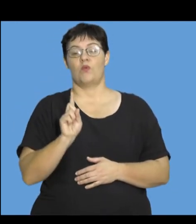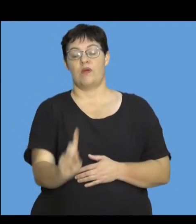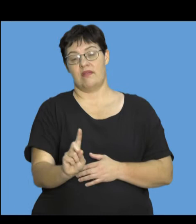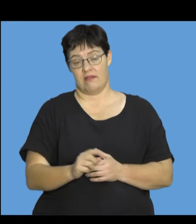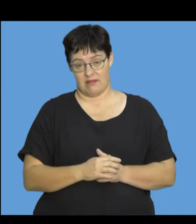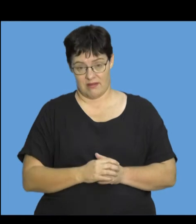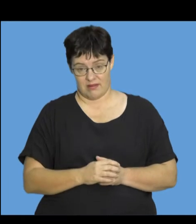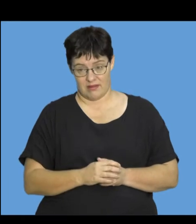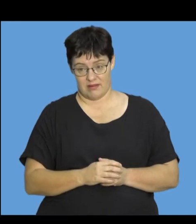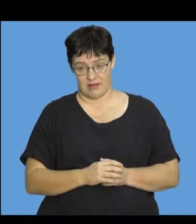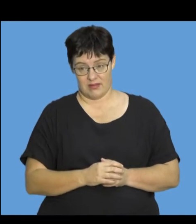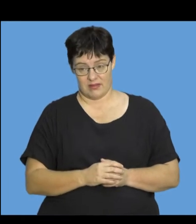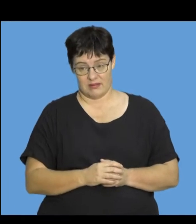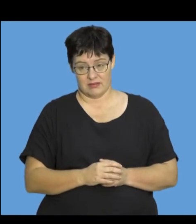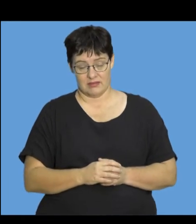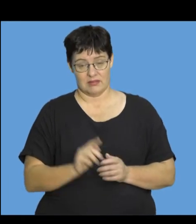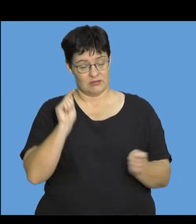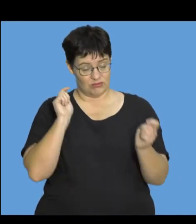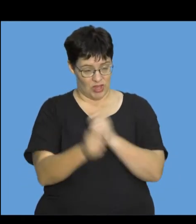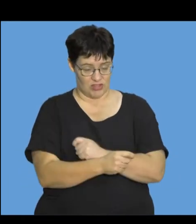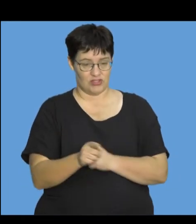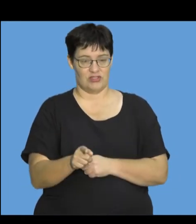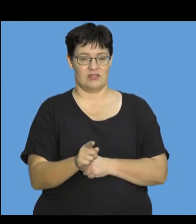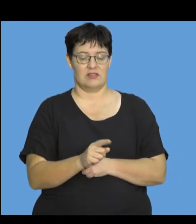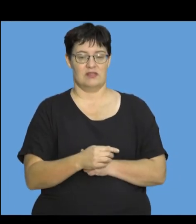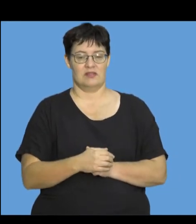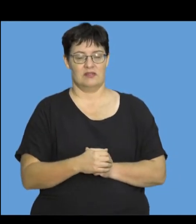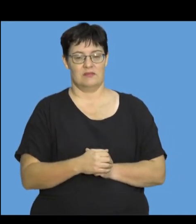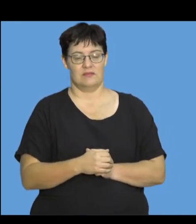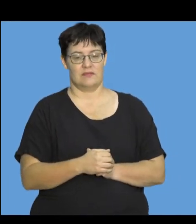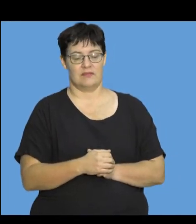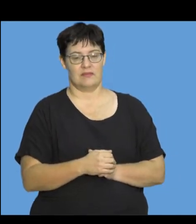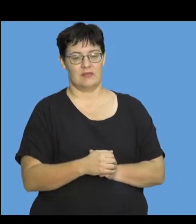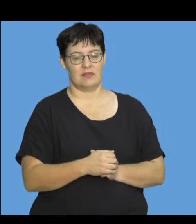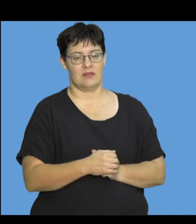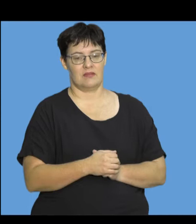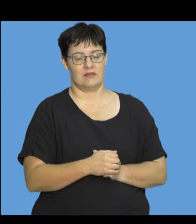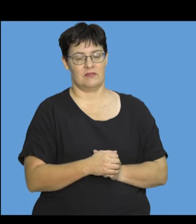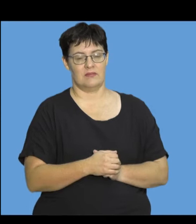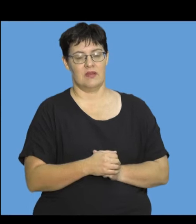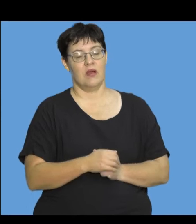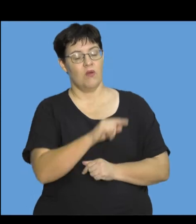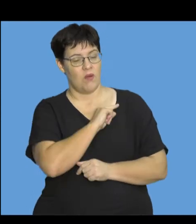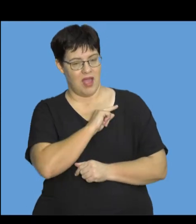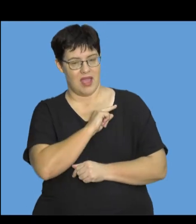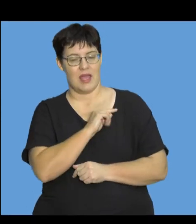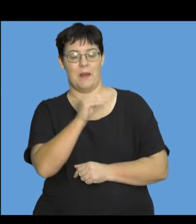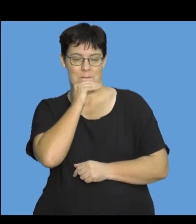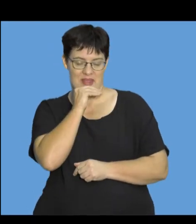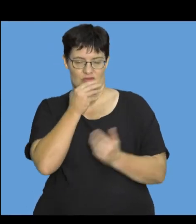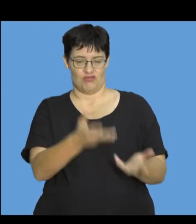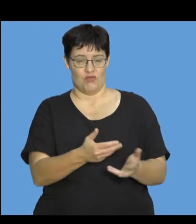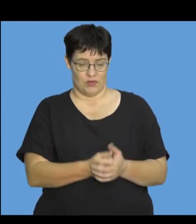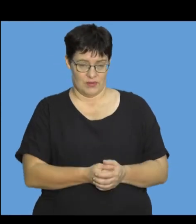next equal sign will therefore be to substitute this 2 to the exponent of 0 as 1, because that's